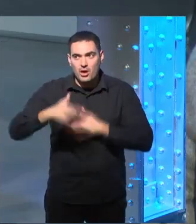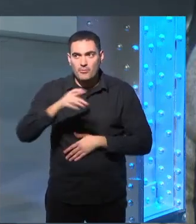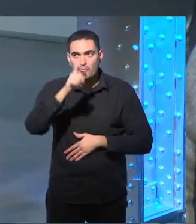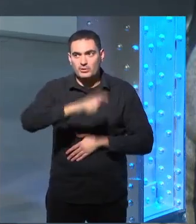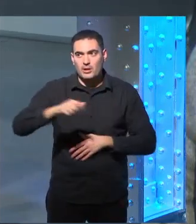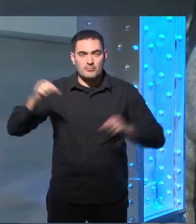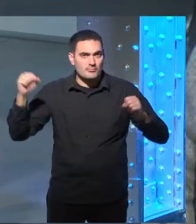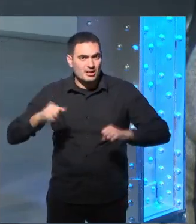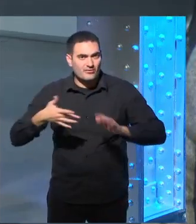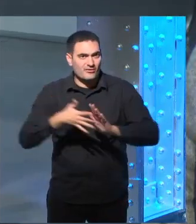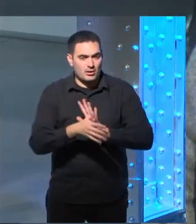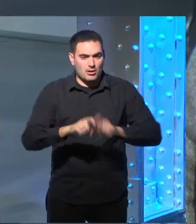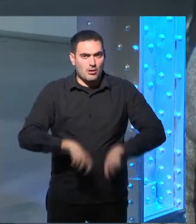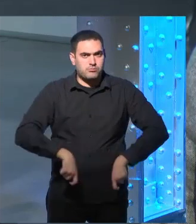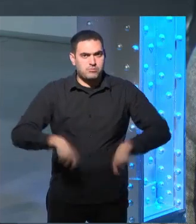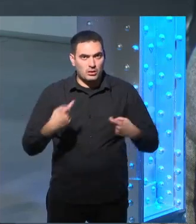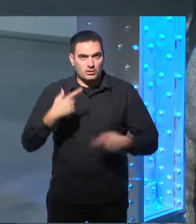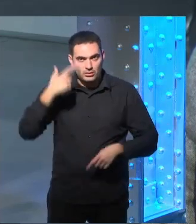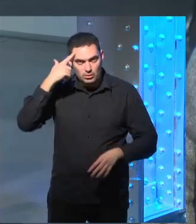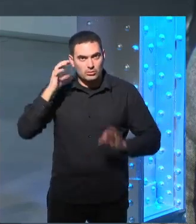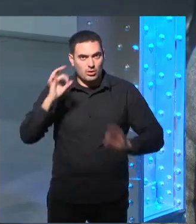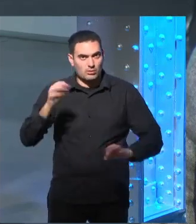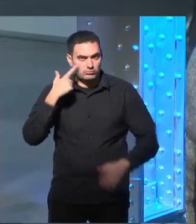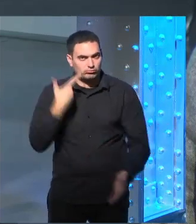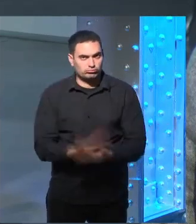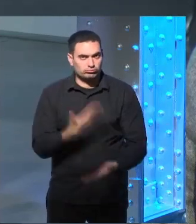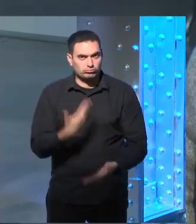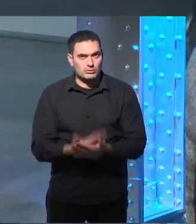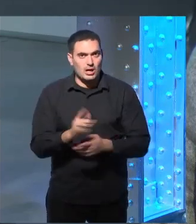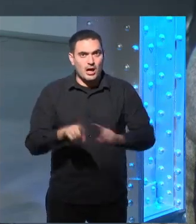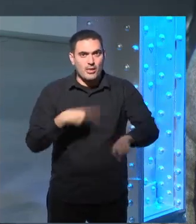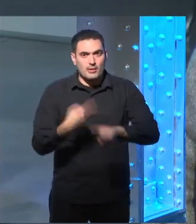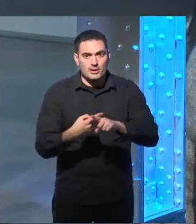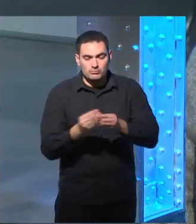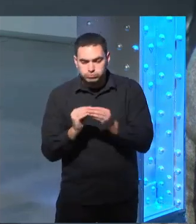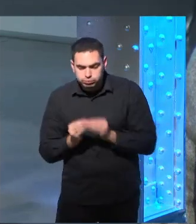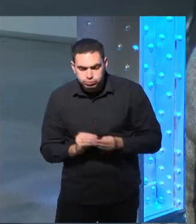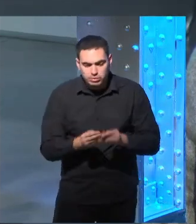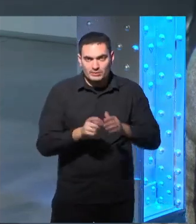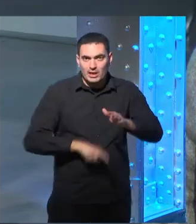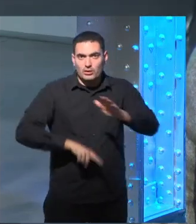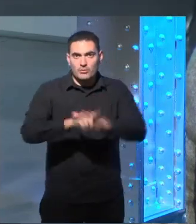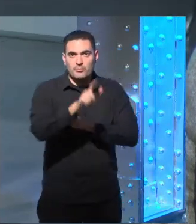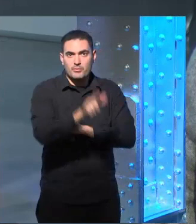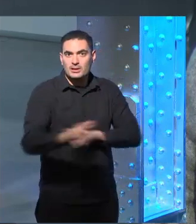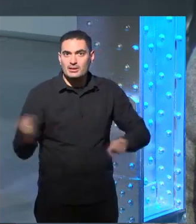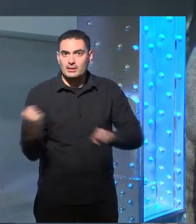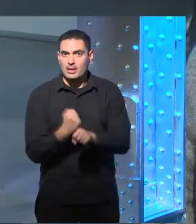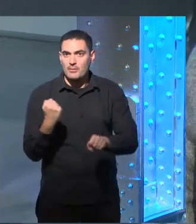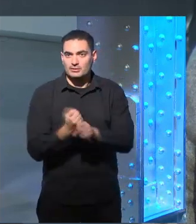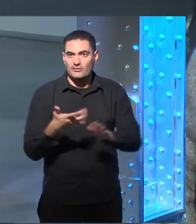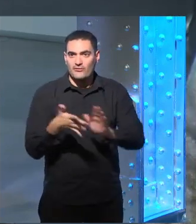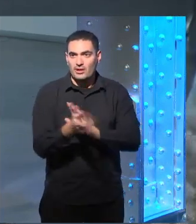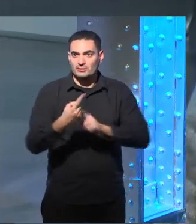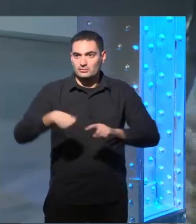for disabled people, also elderly people, and there's an obvious gap there, and that's the task of developers and the